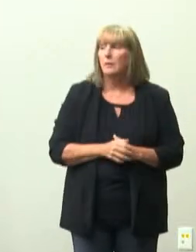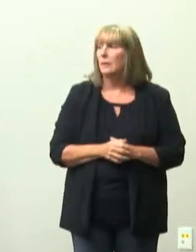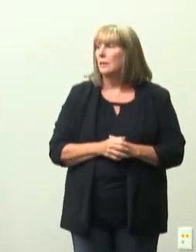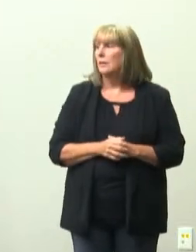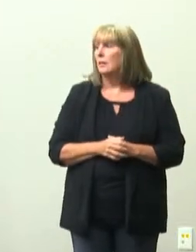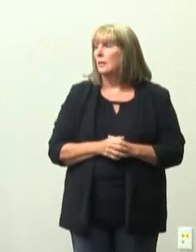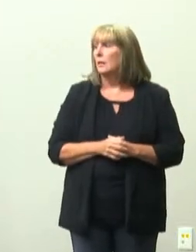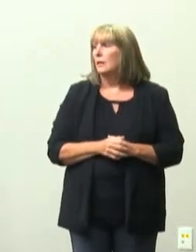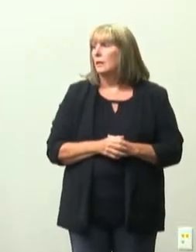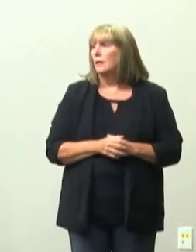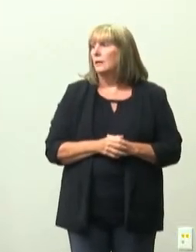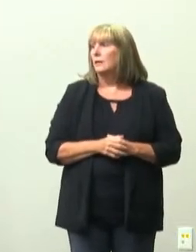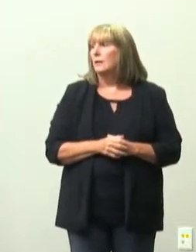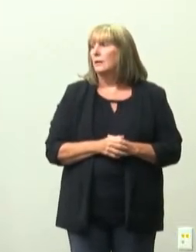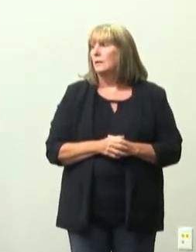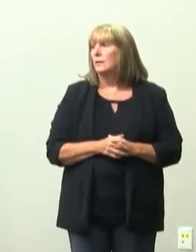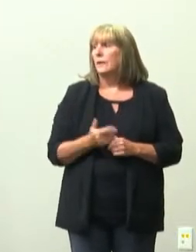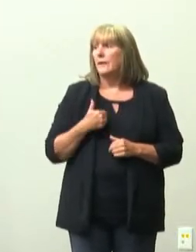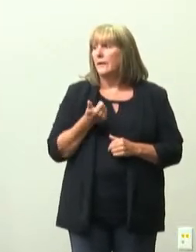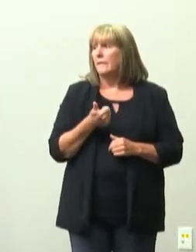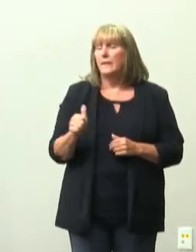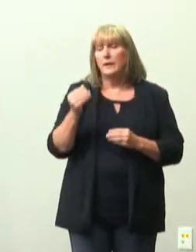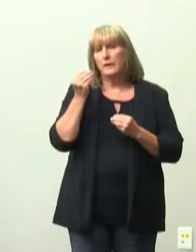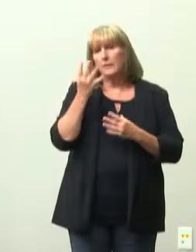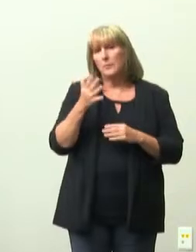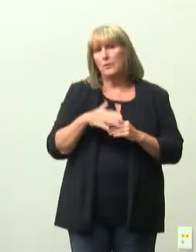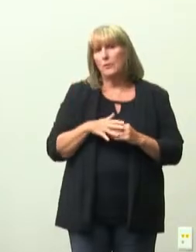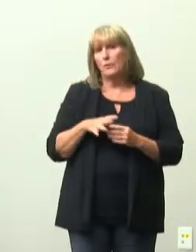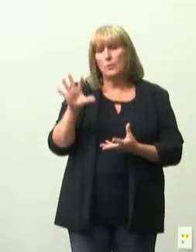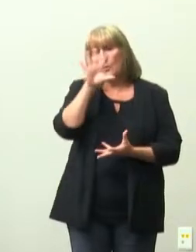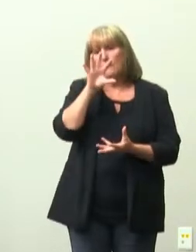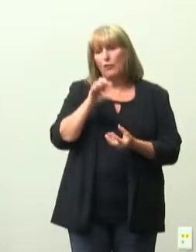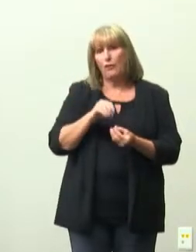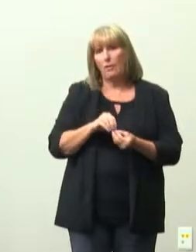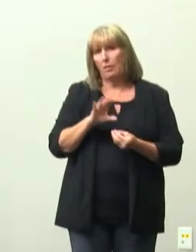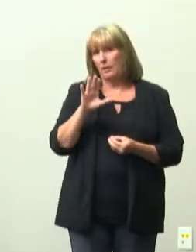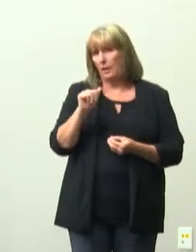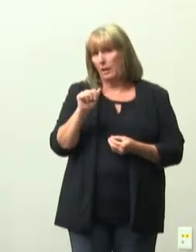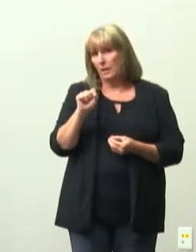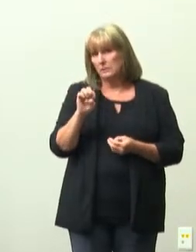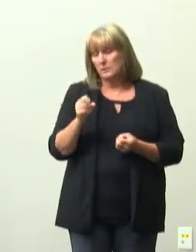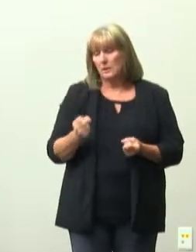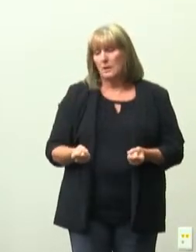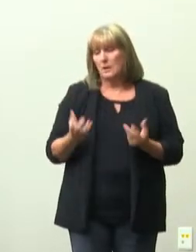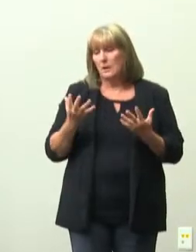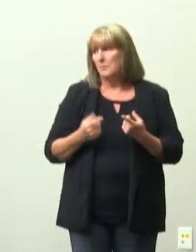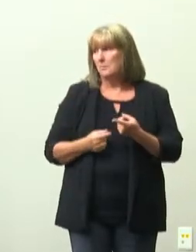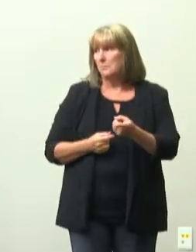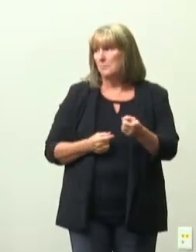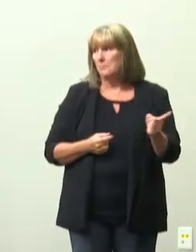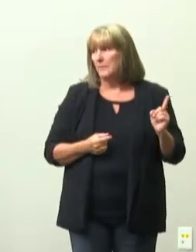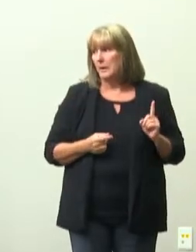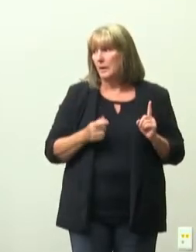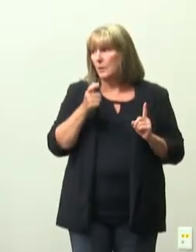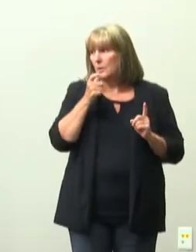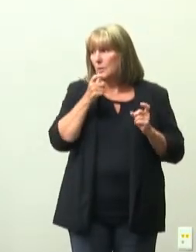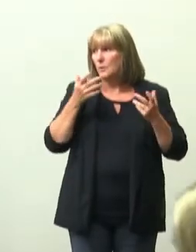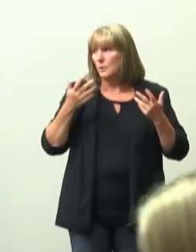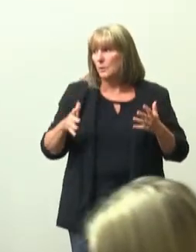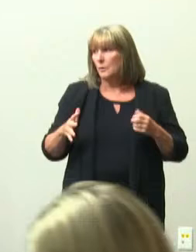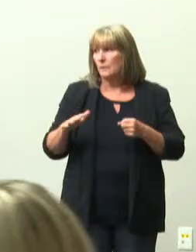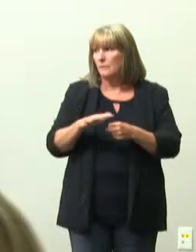they call breakthrough infections. Do you guys have any data just on overall cases? How many of those cases are among people who have been